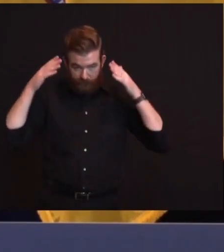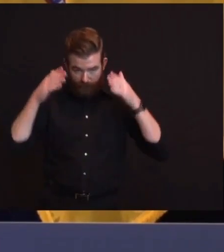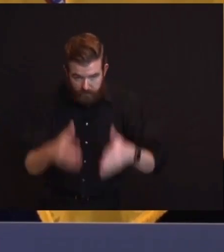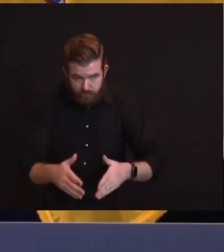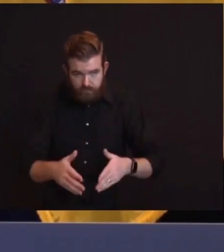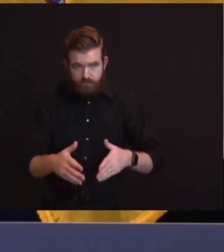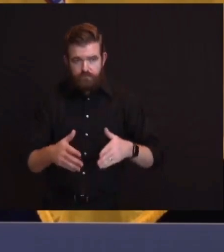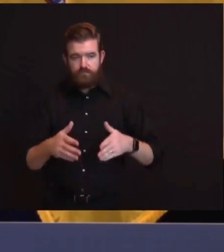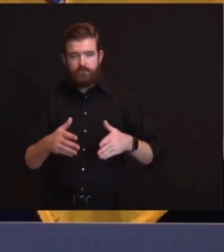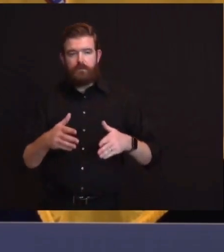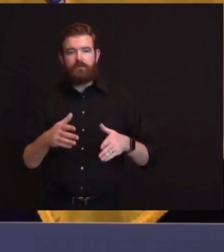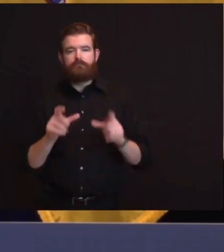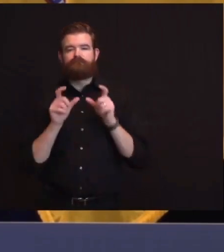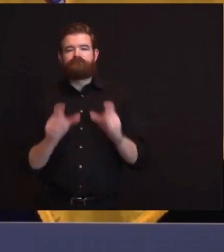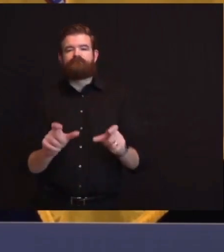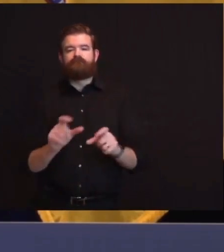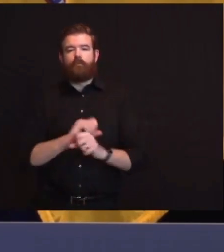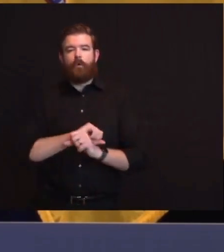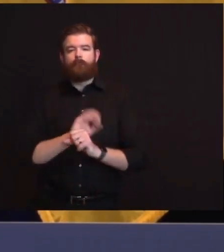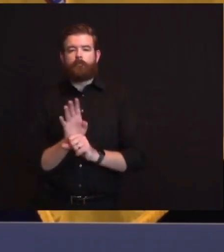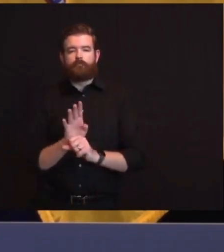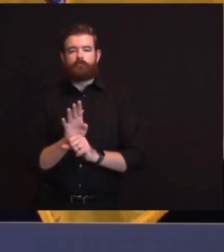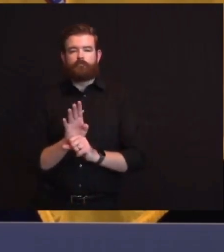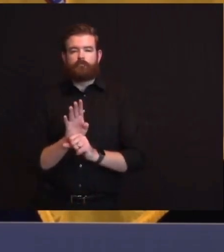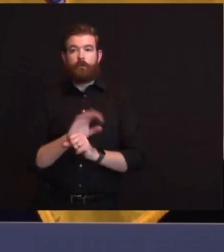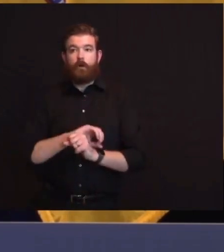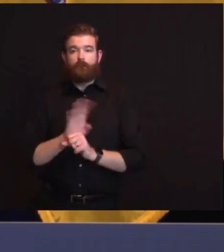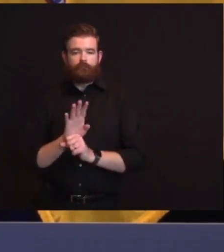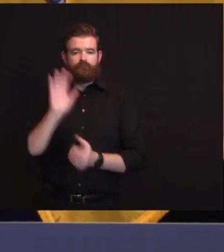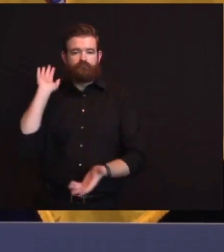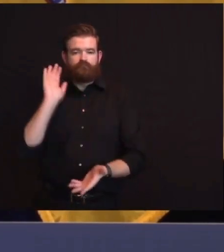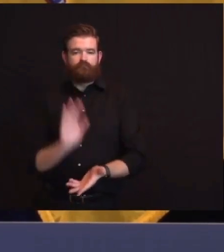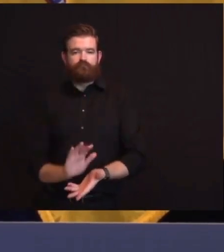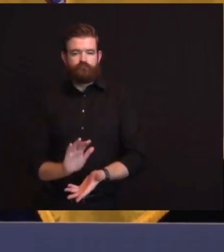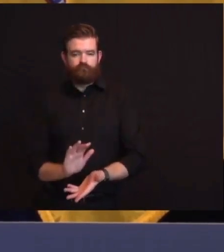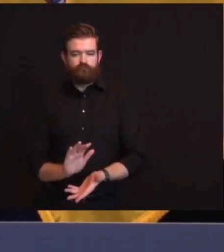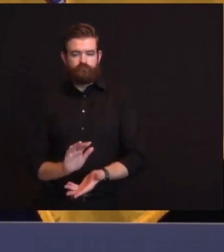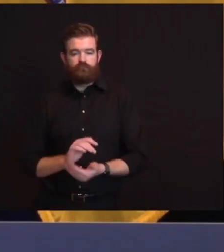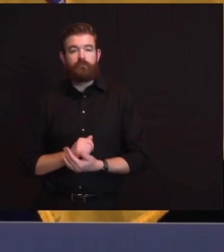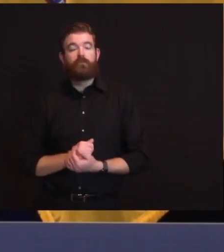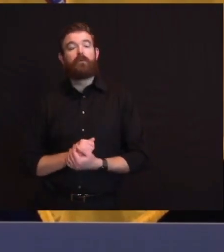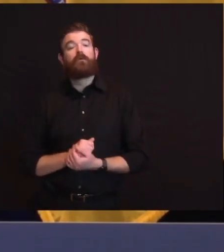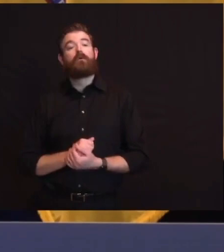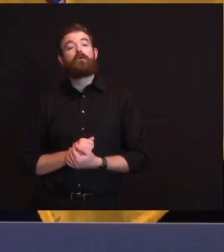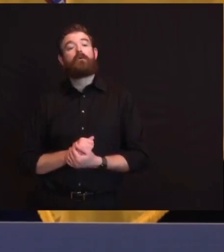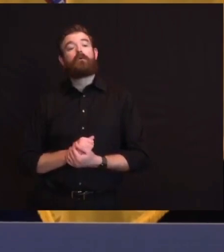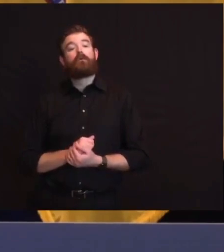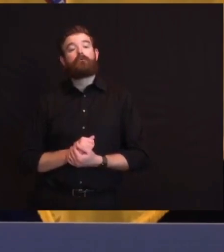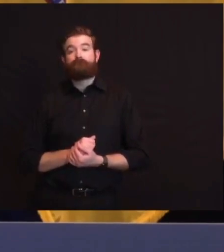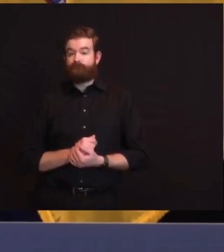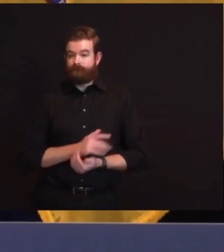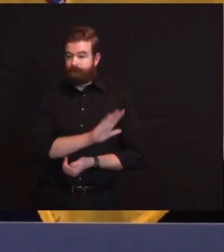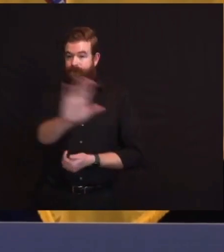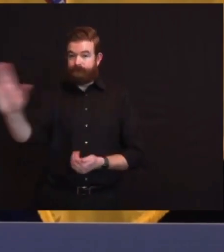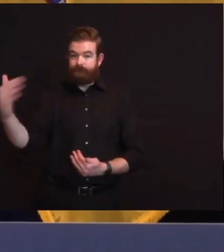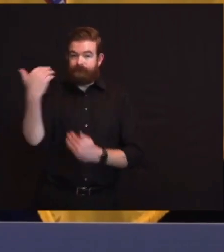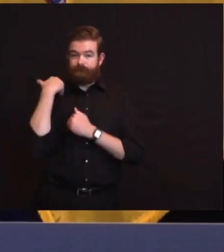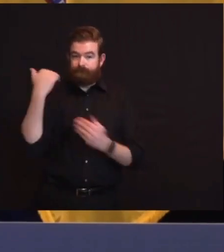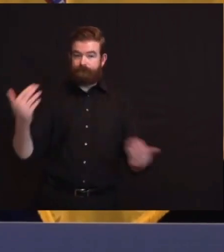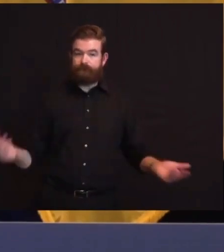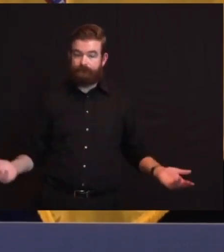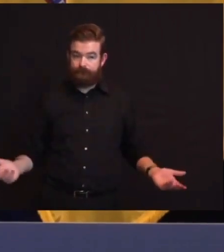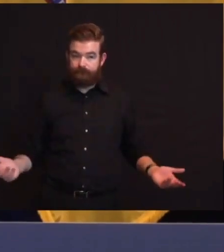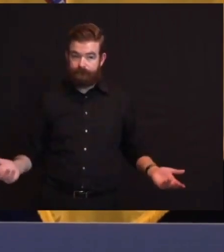And secondly, I think there's a big flashing sign here. This is not a good time to travel. You got to travel only if you have